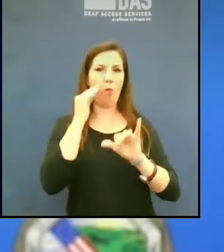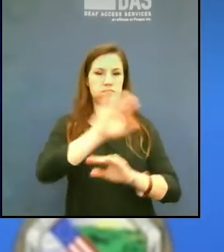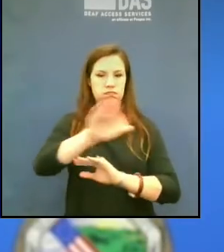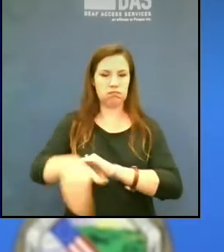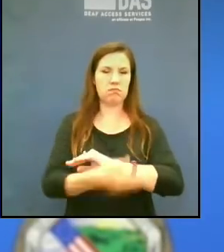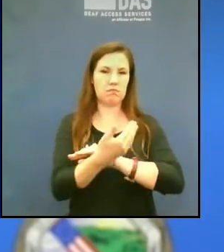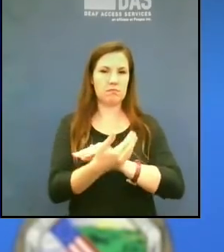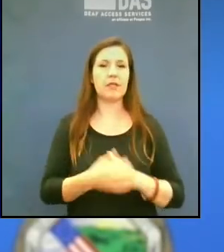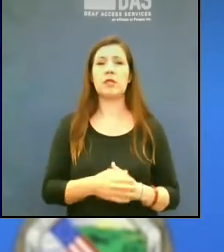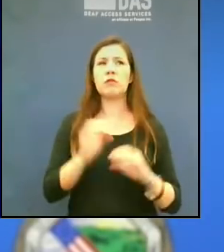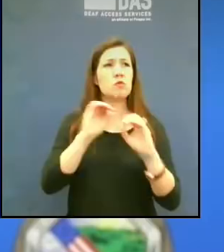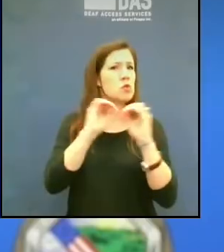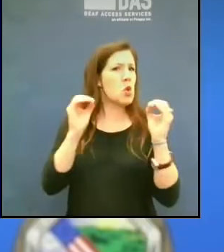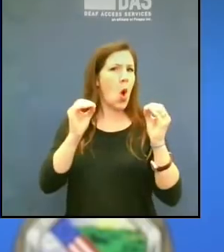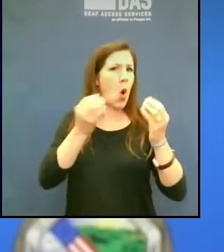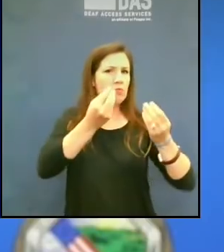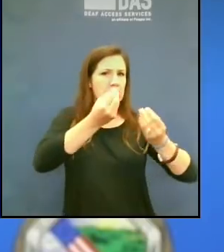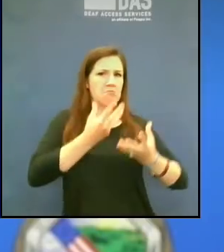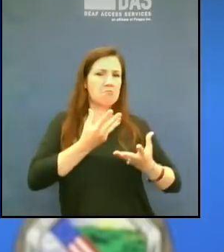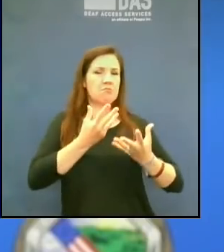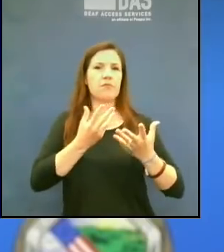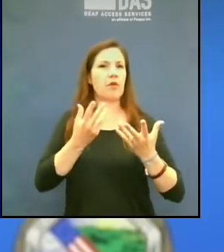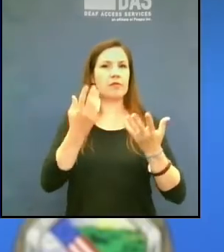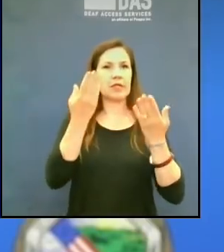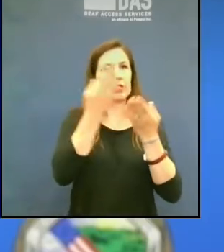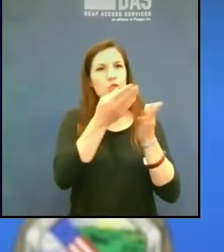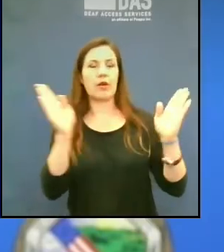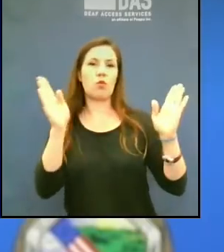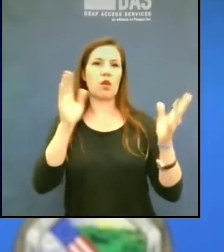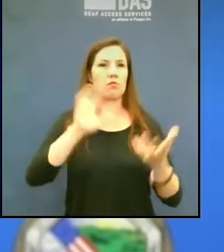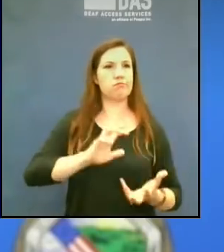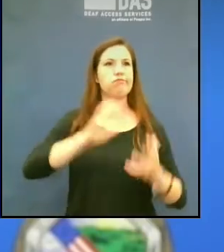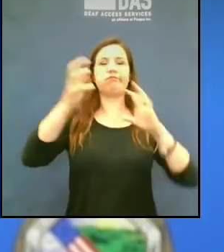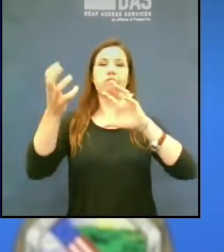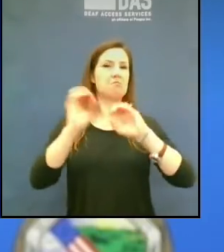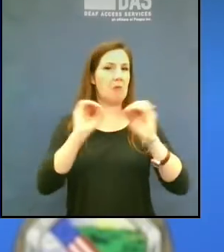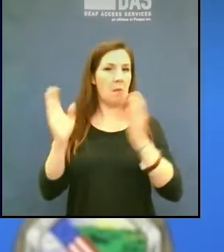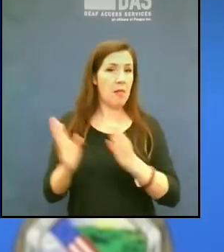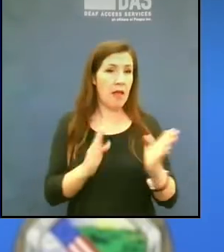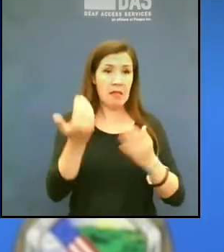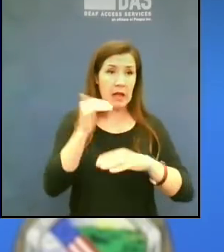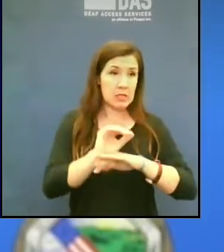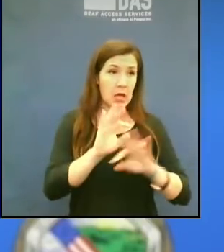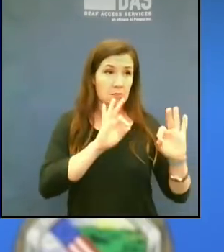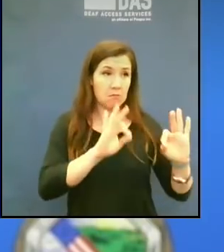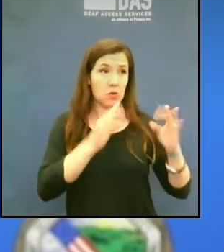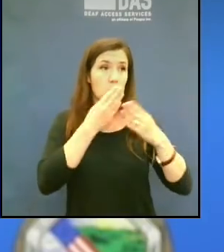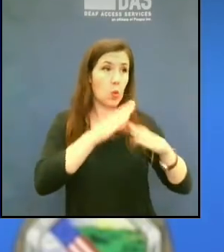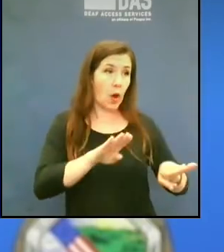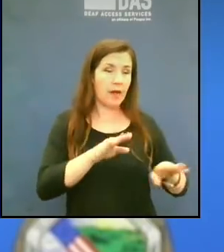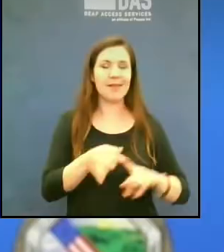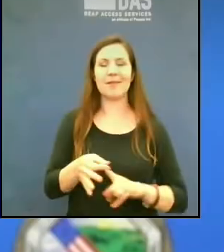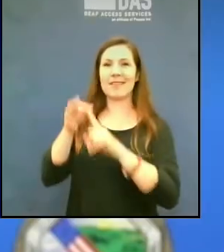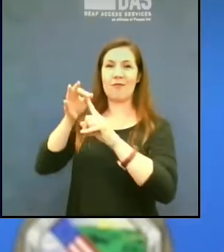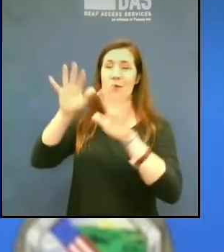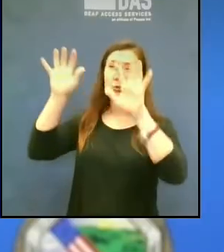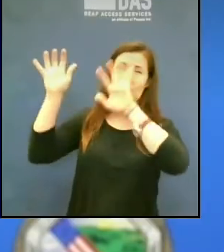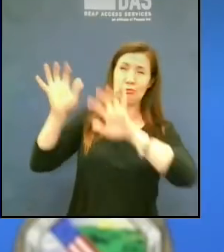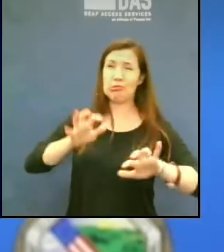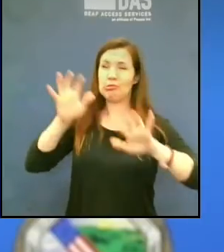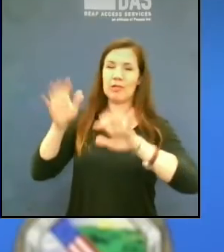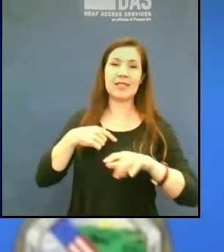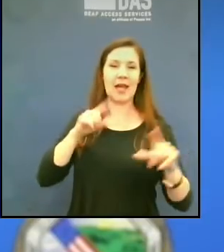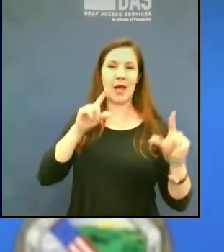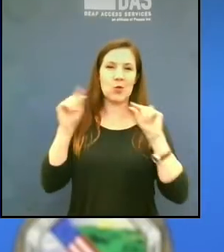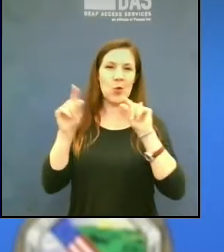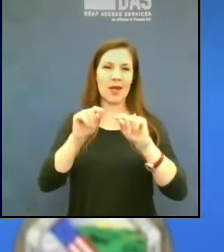that could be planned, and based on yesterday being a very quiet night, except for when those storms came through, as I tweeted